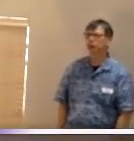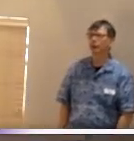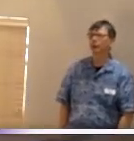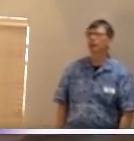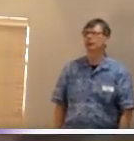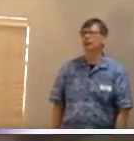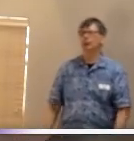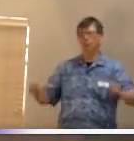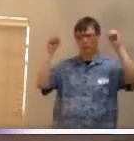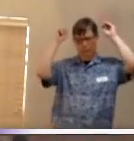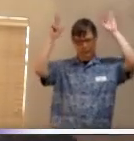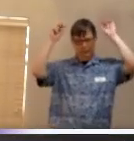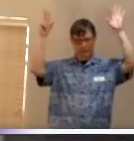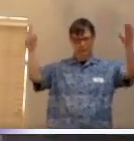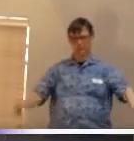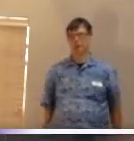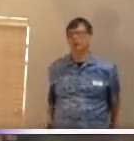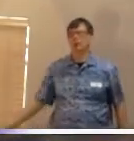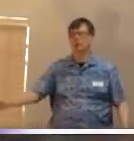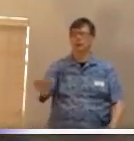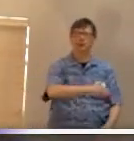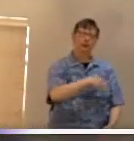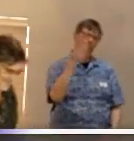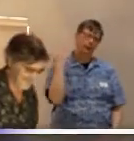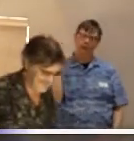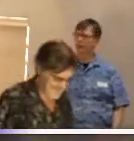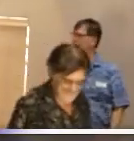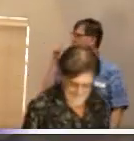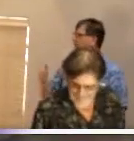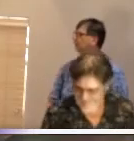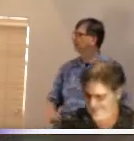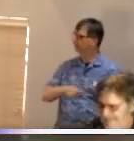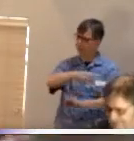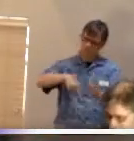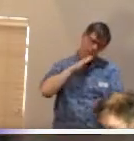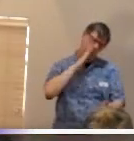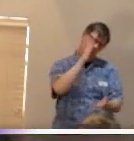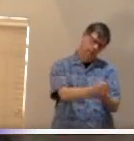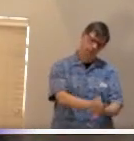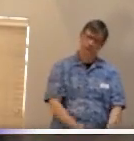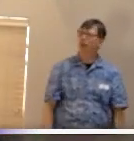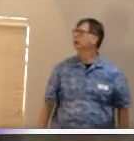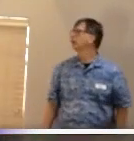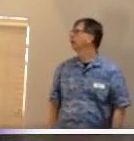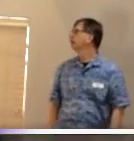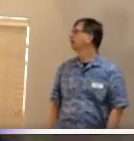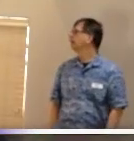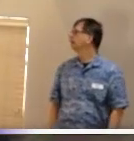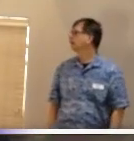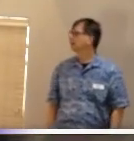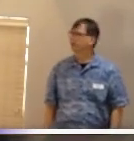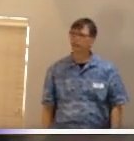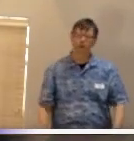Oh, that was wonderful. So we had Don't Worry, Be Happy, which is, you know, universal truth. And we had